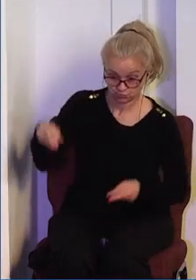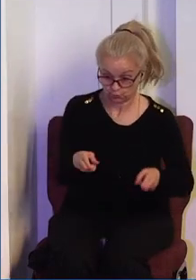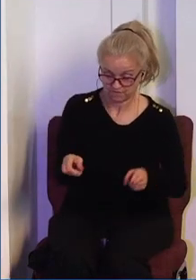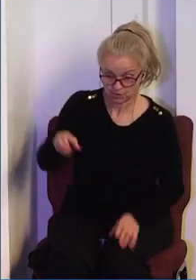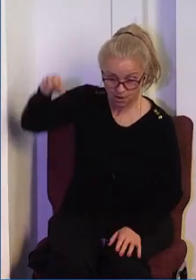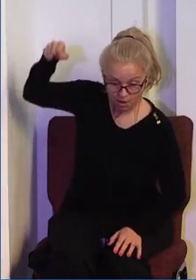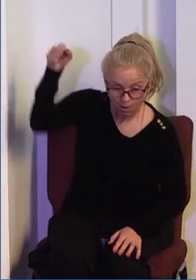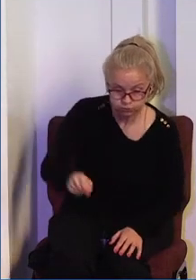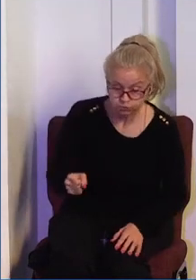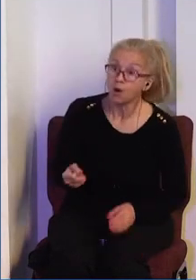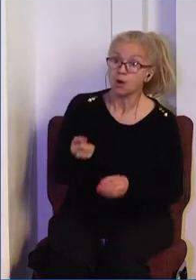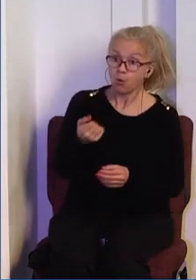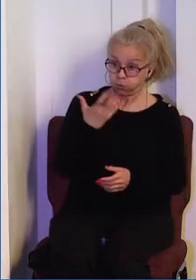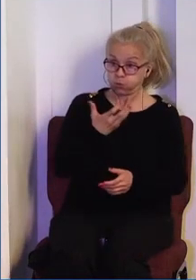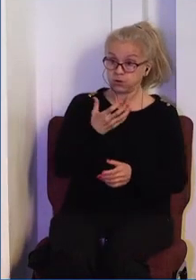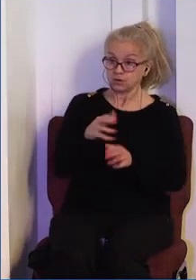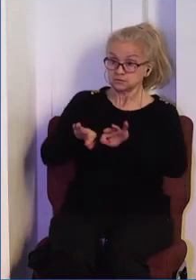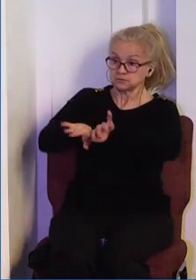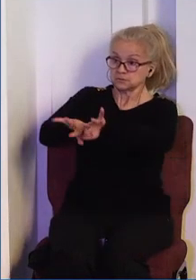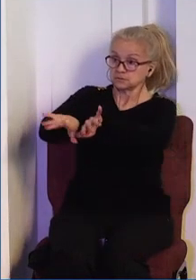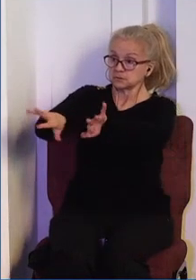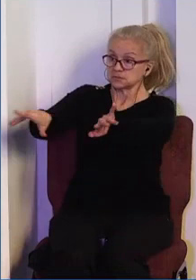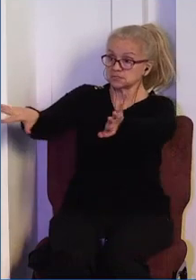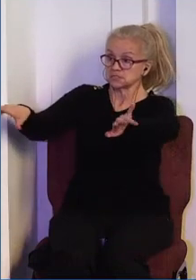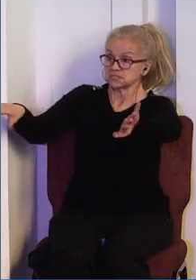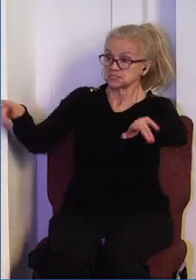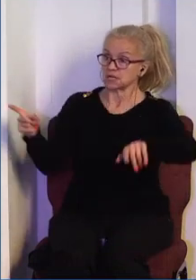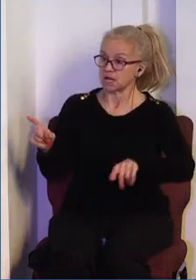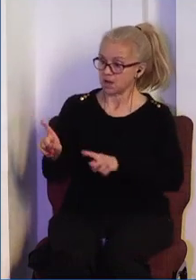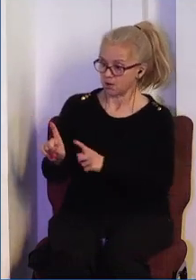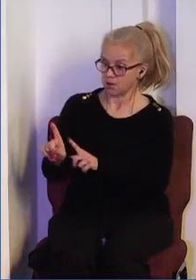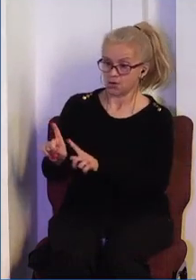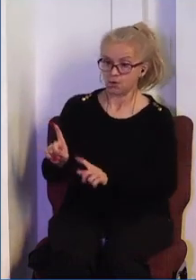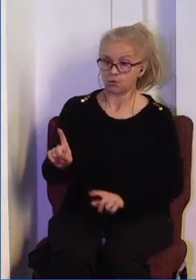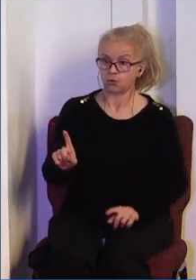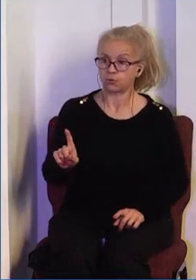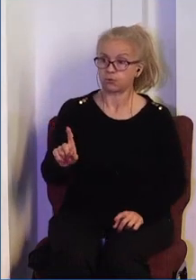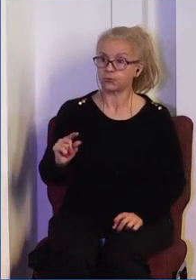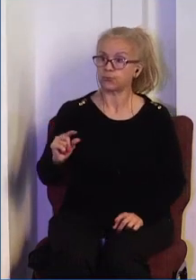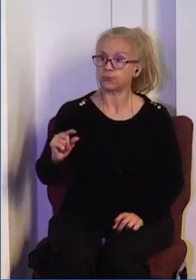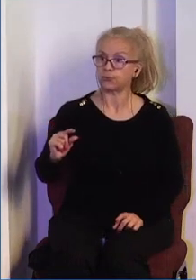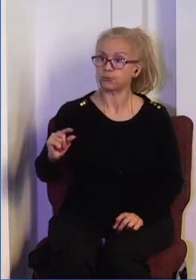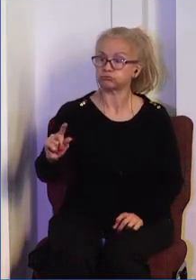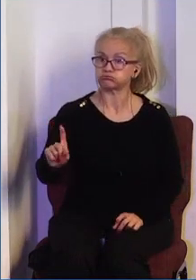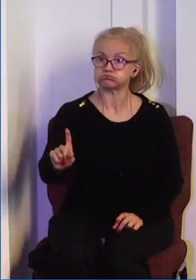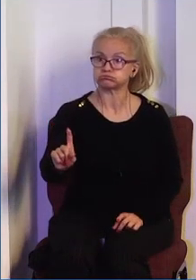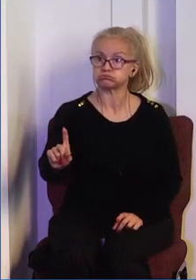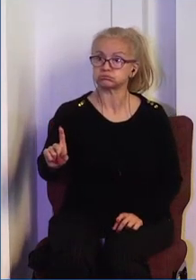river divided, and Elisha walked through.